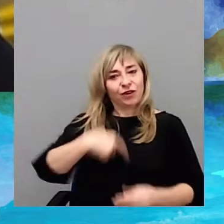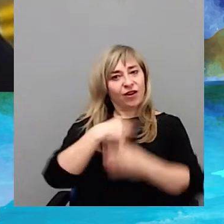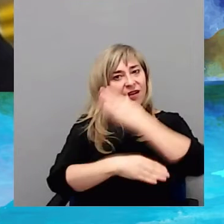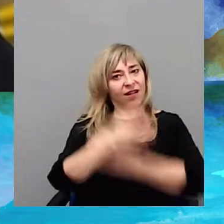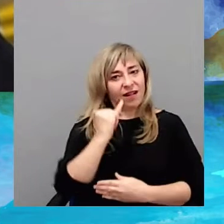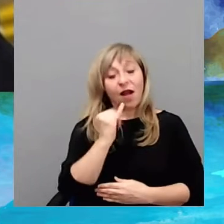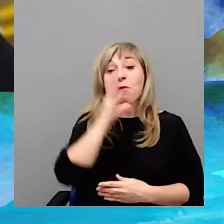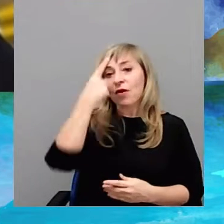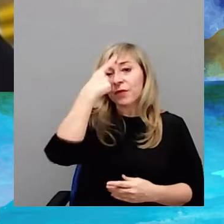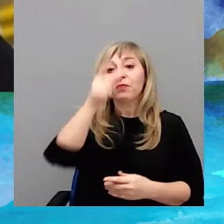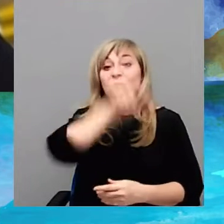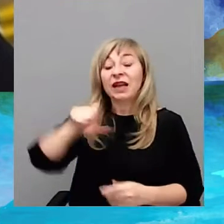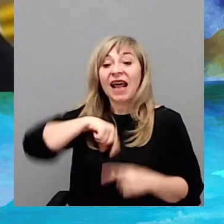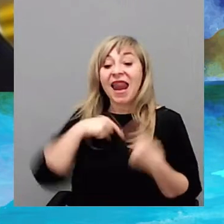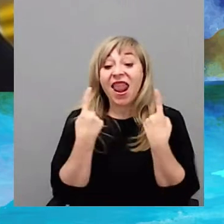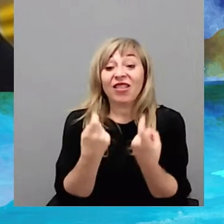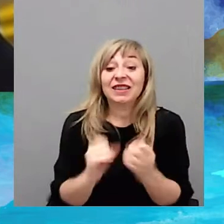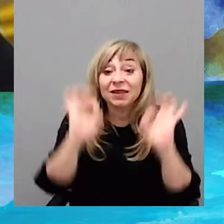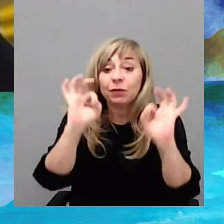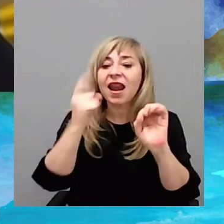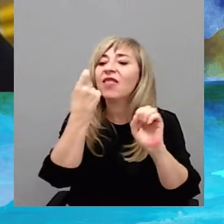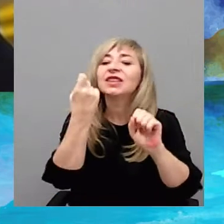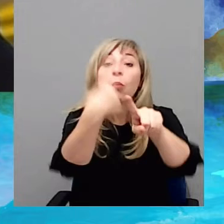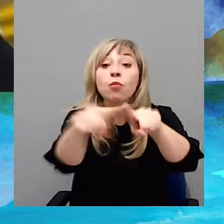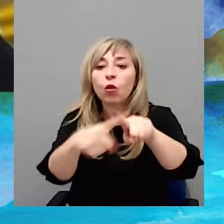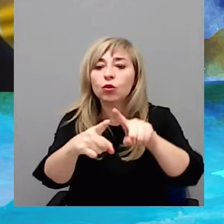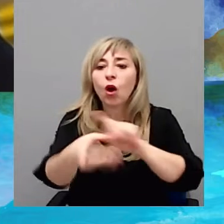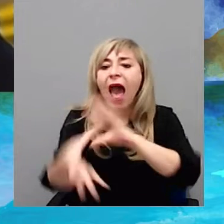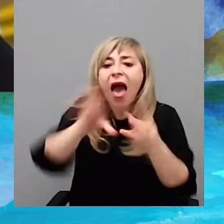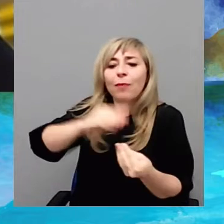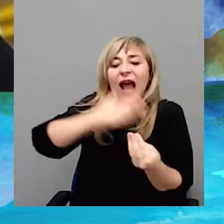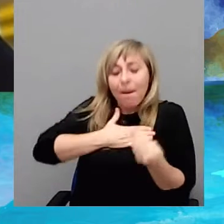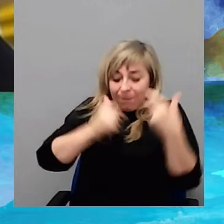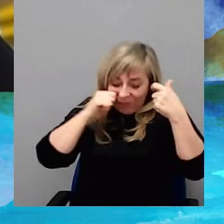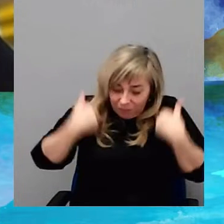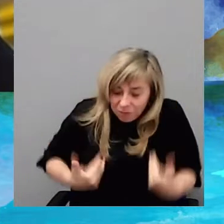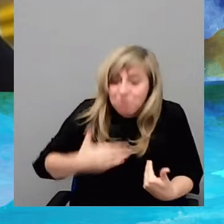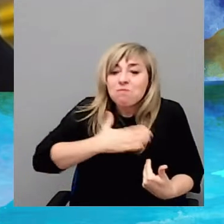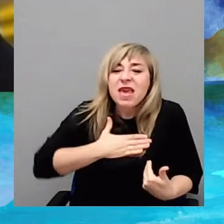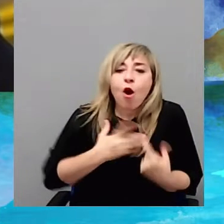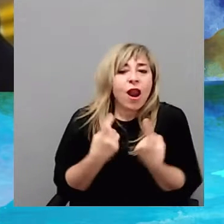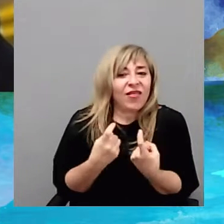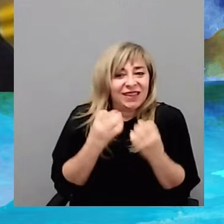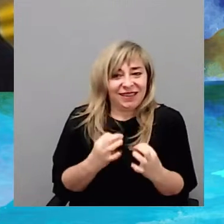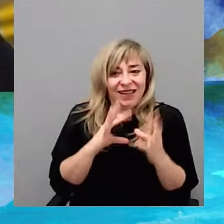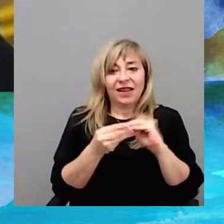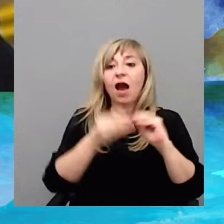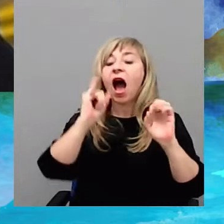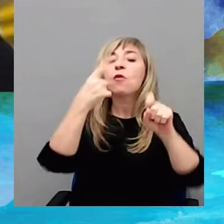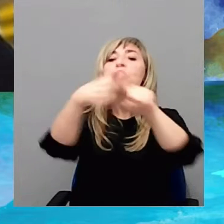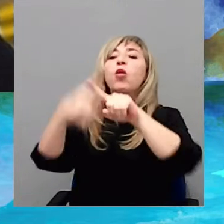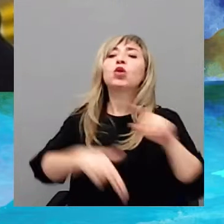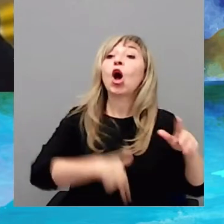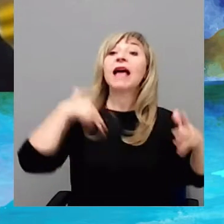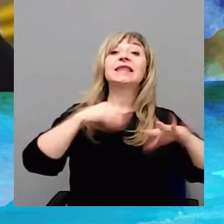special needs require products that are adapted very well to their individual needs. Working with standard